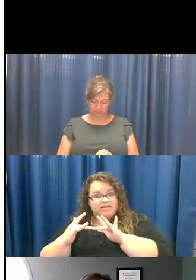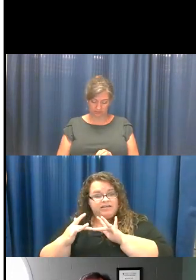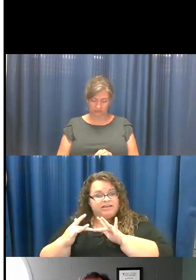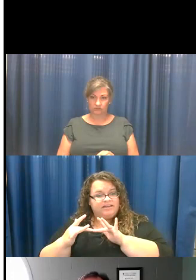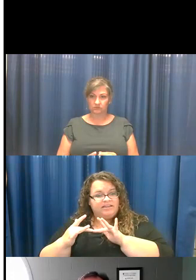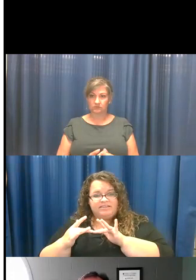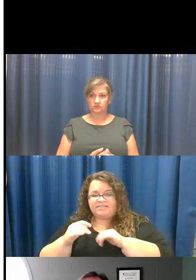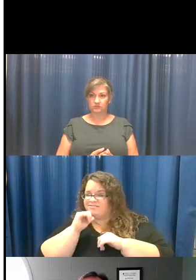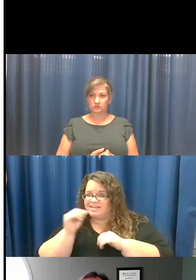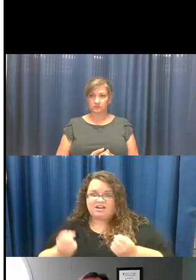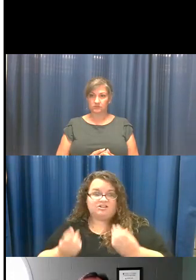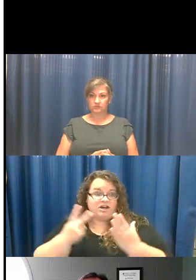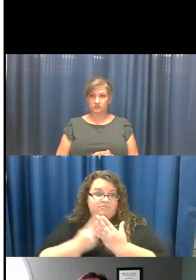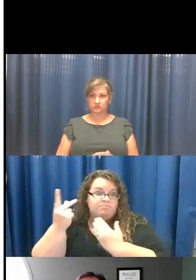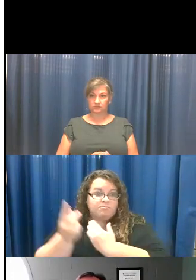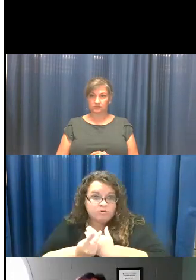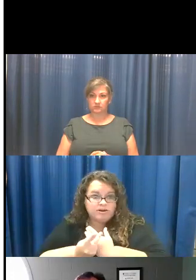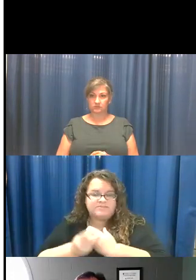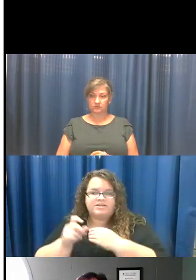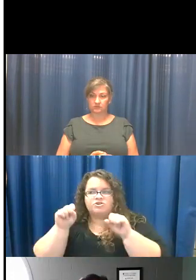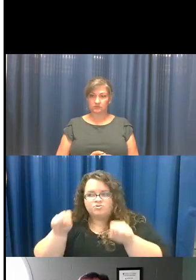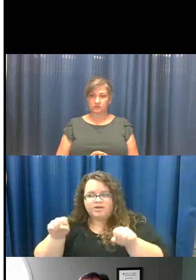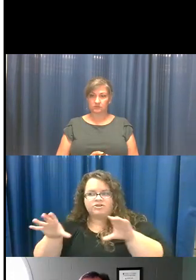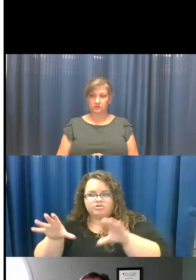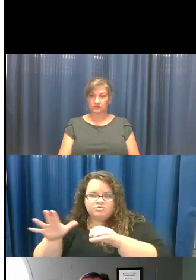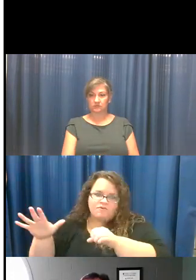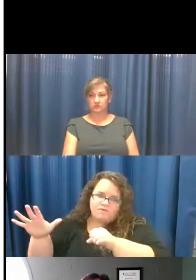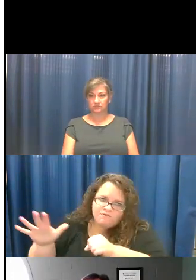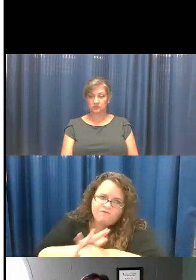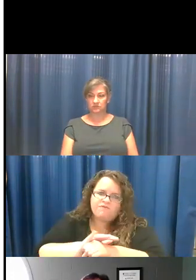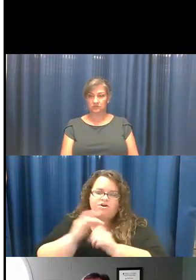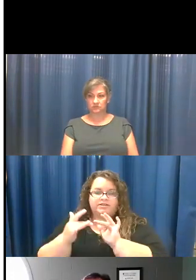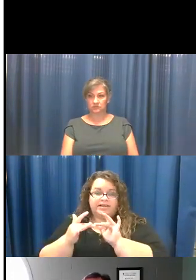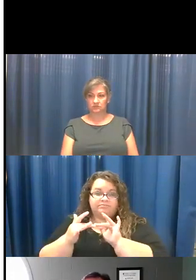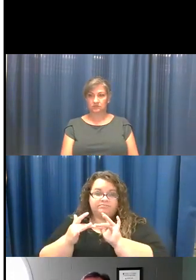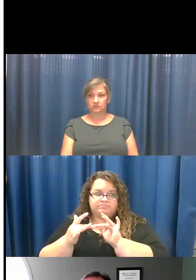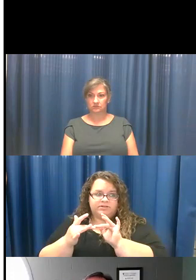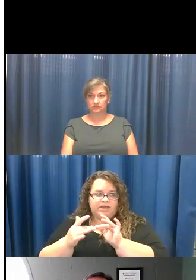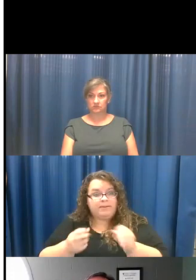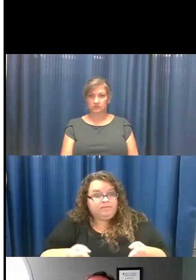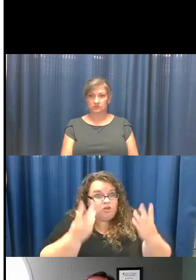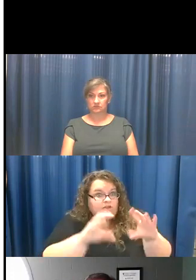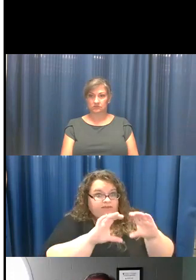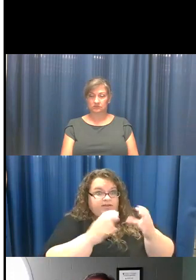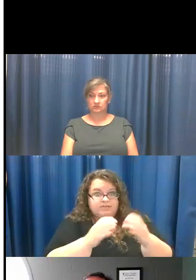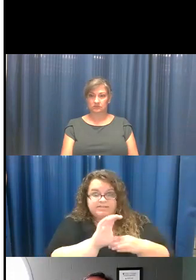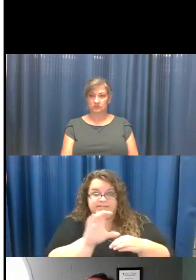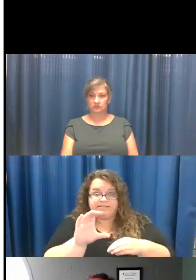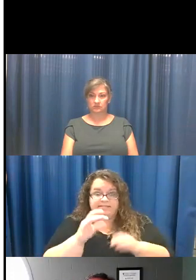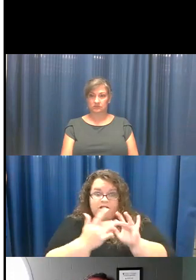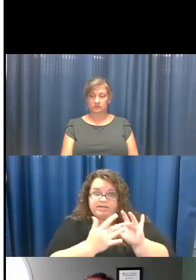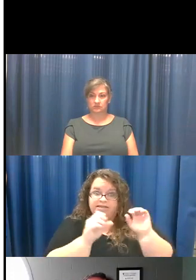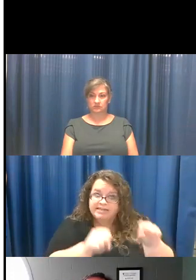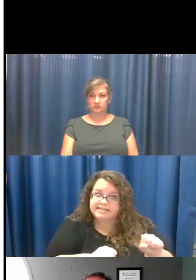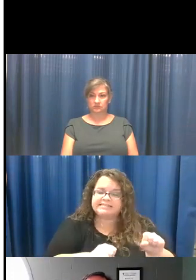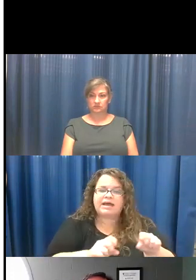finish programs that people can do there. So there are a lot of classes people can take on CCC Online, but they aren't built